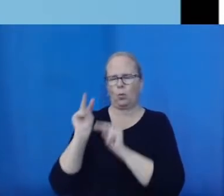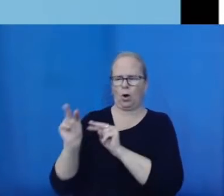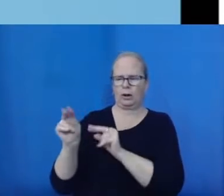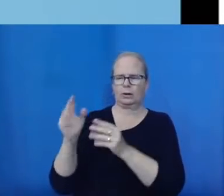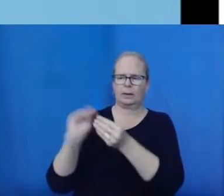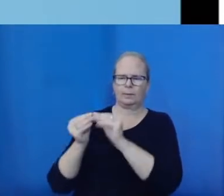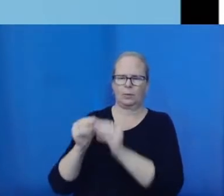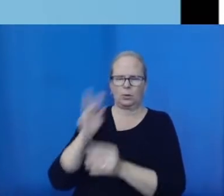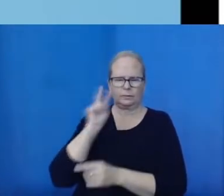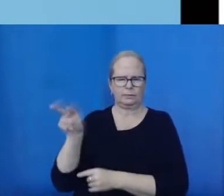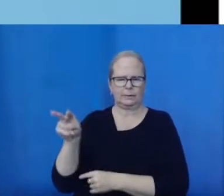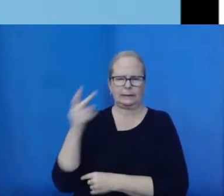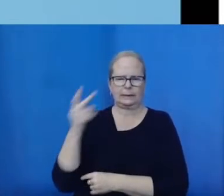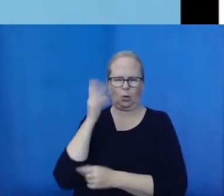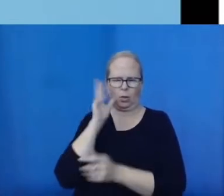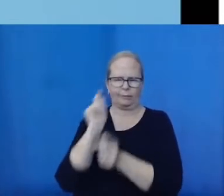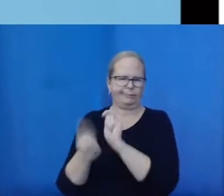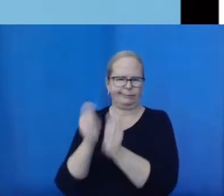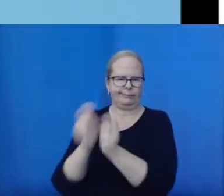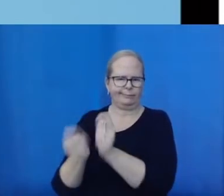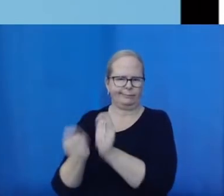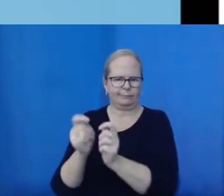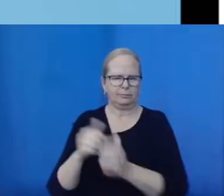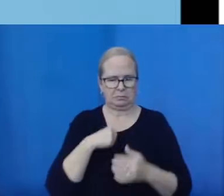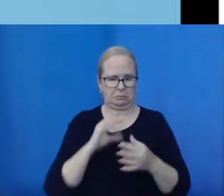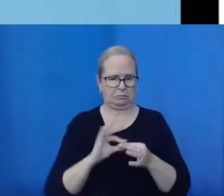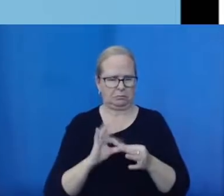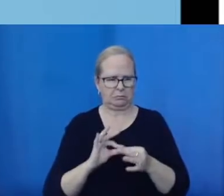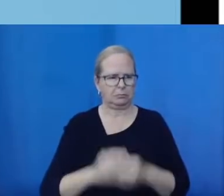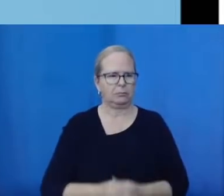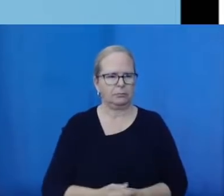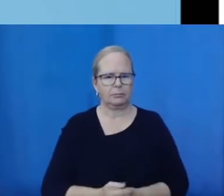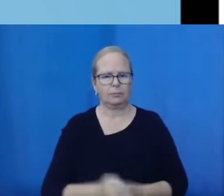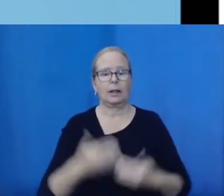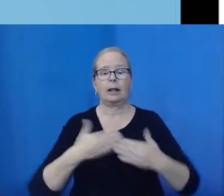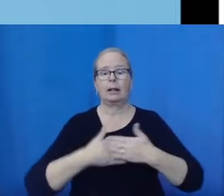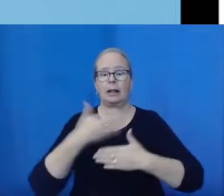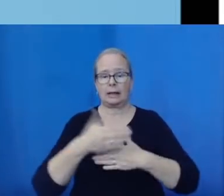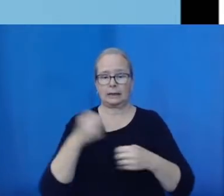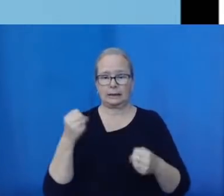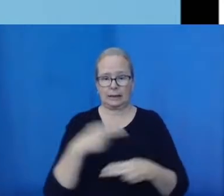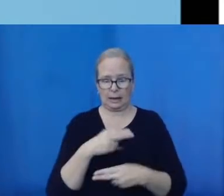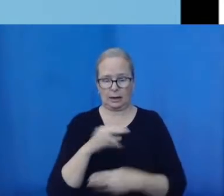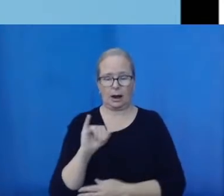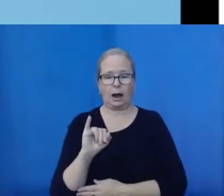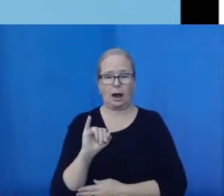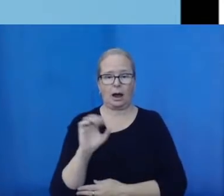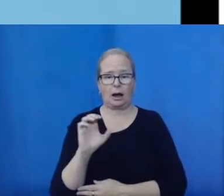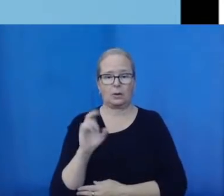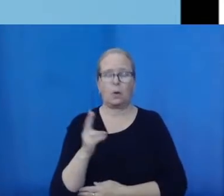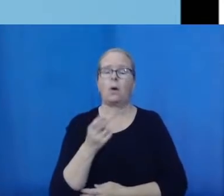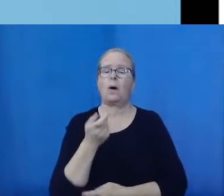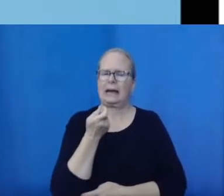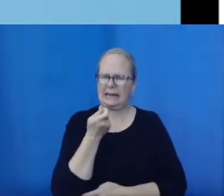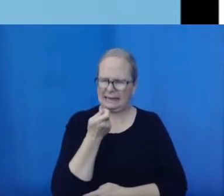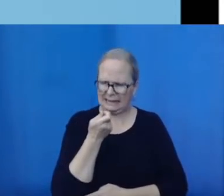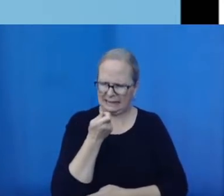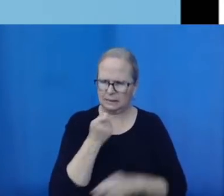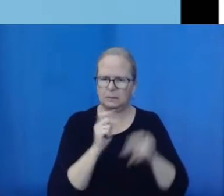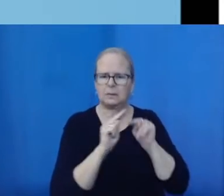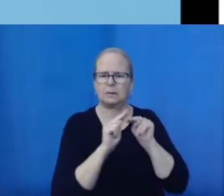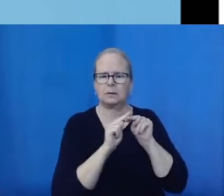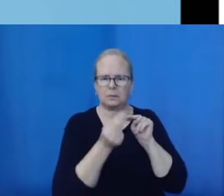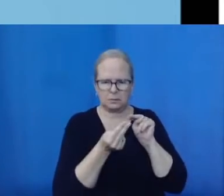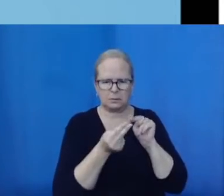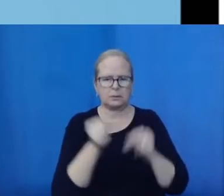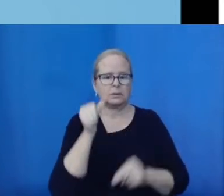ICUs gradually declining. We're now at 242 as of yesterday. It was 252 on Friday,